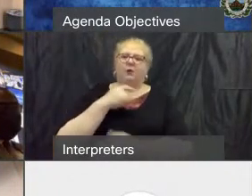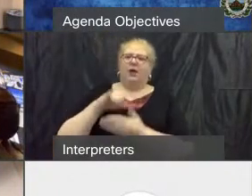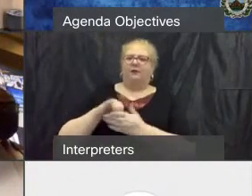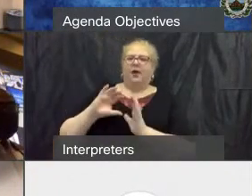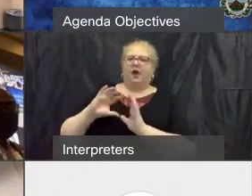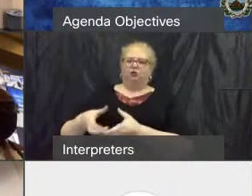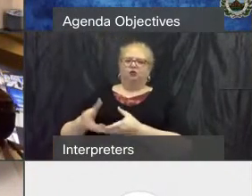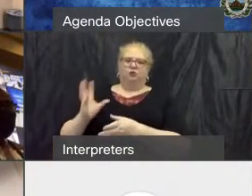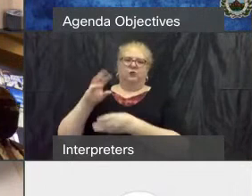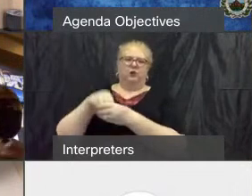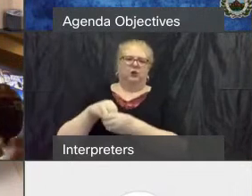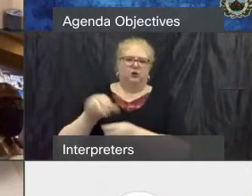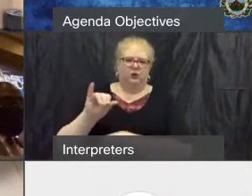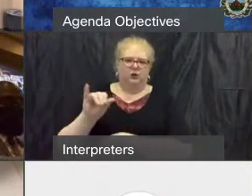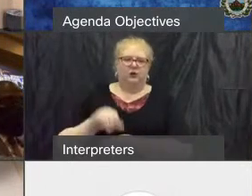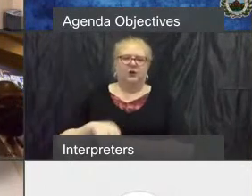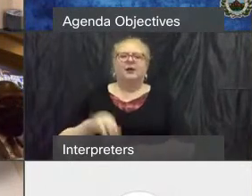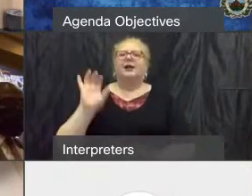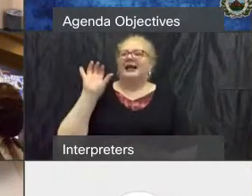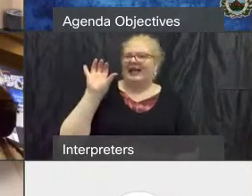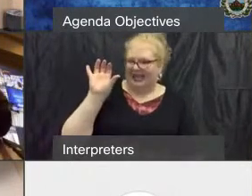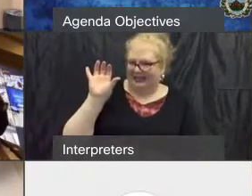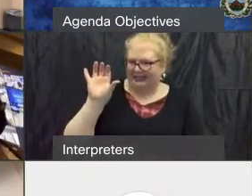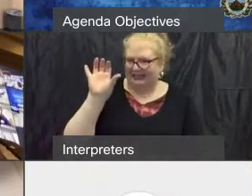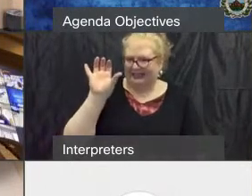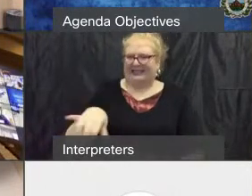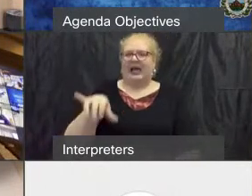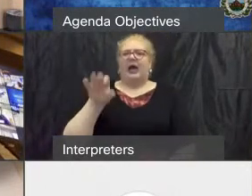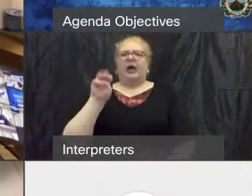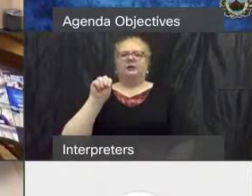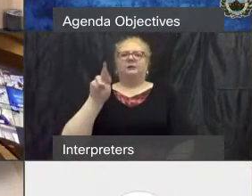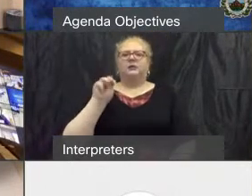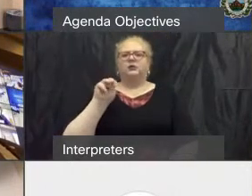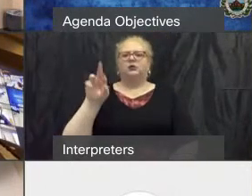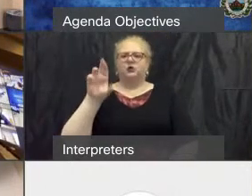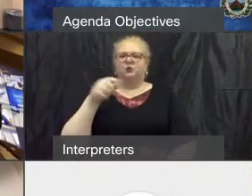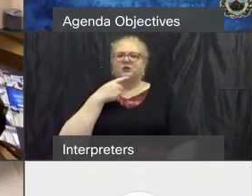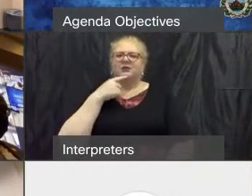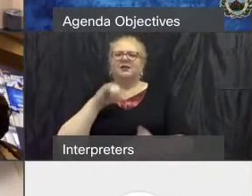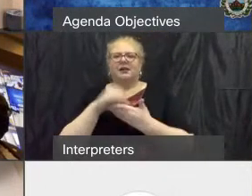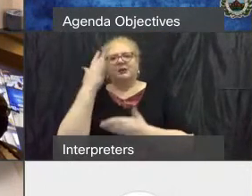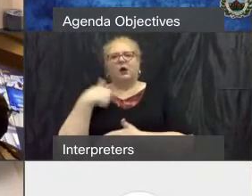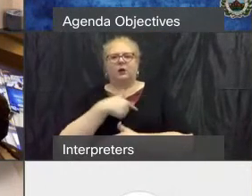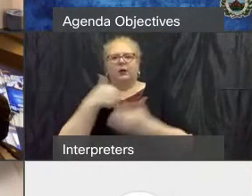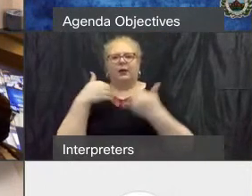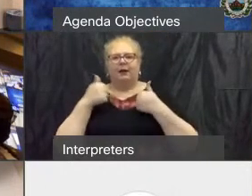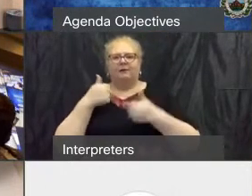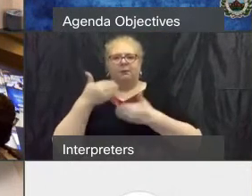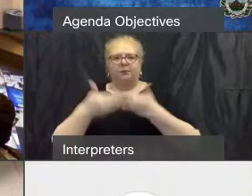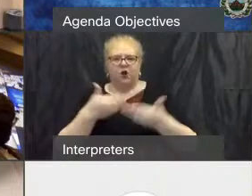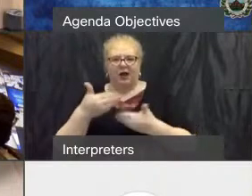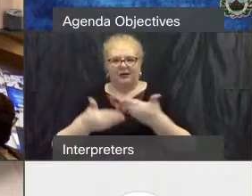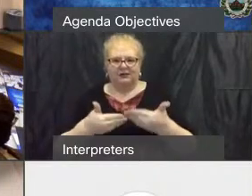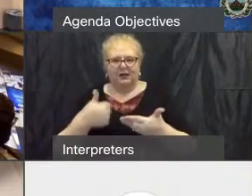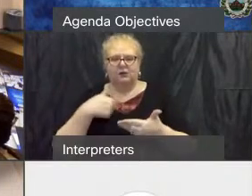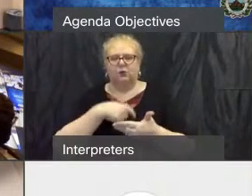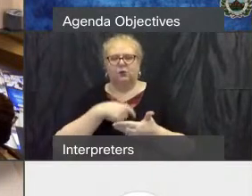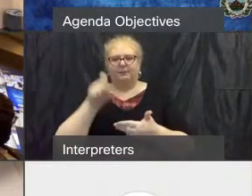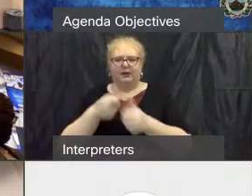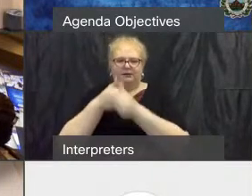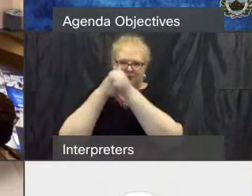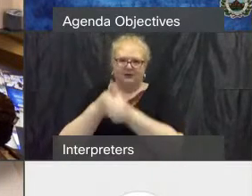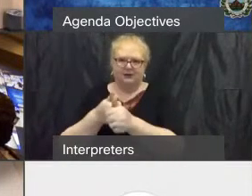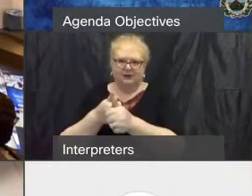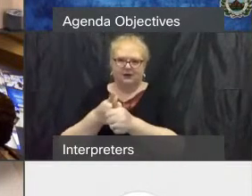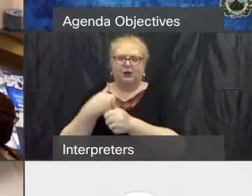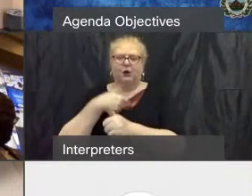what I was just talking about, a process that we have to go through because we're doing that.